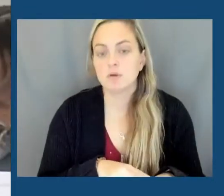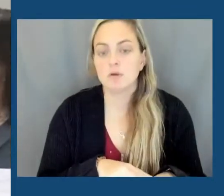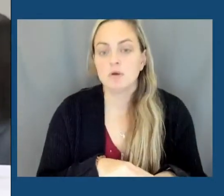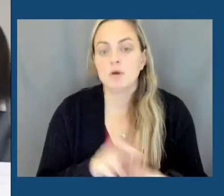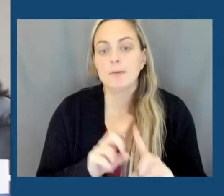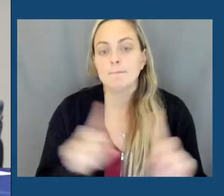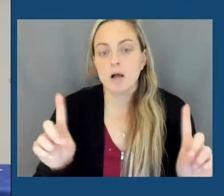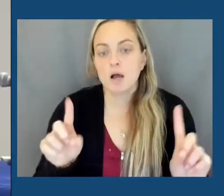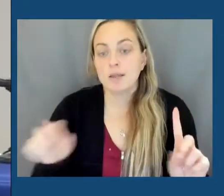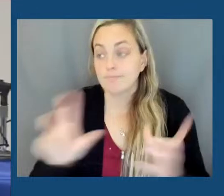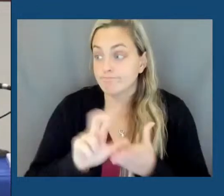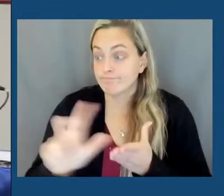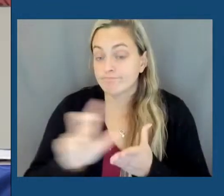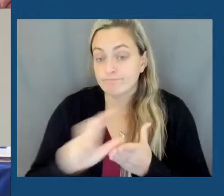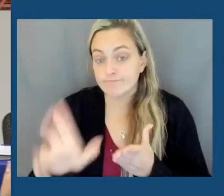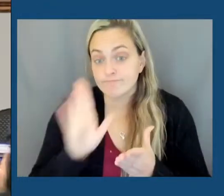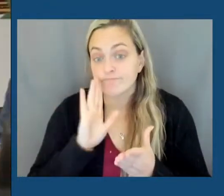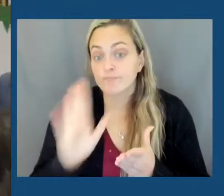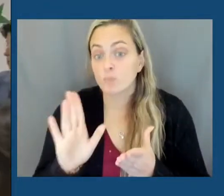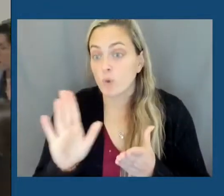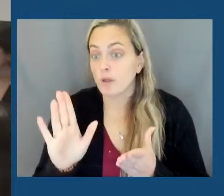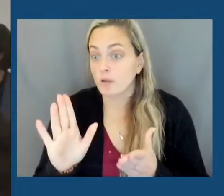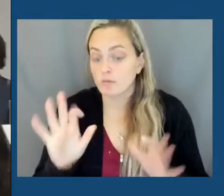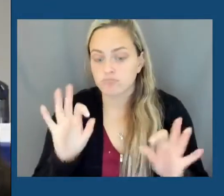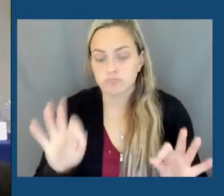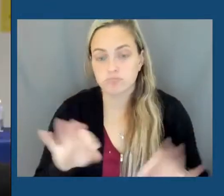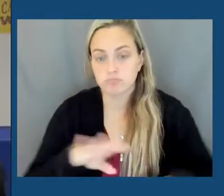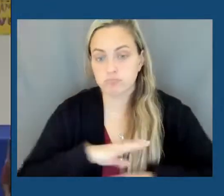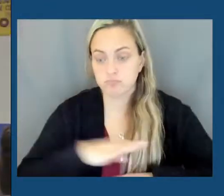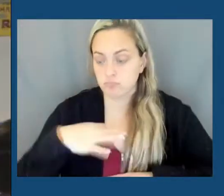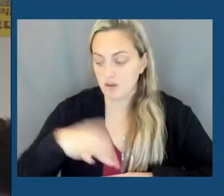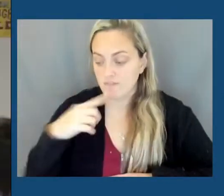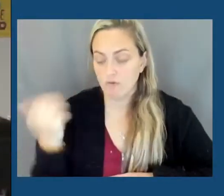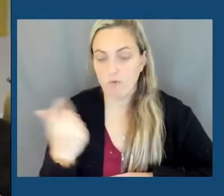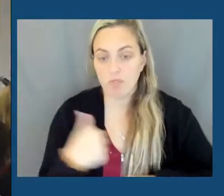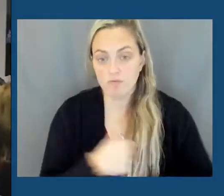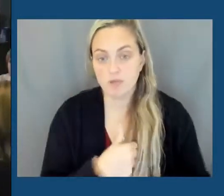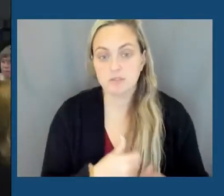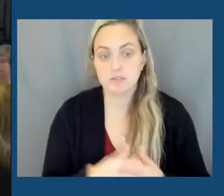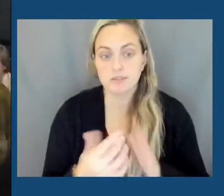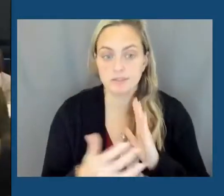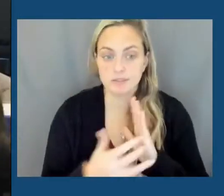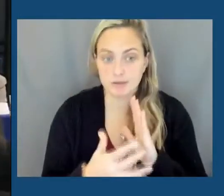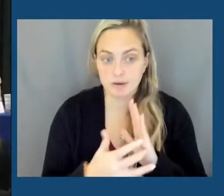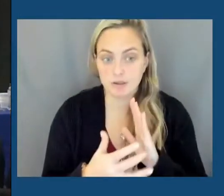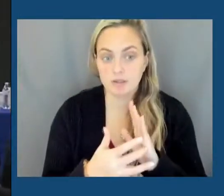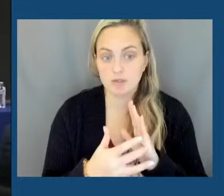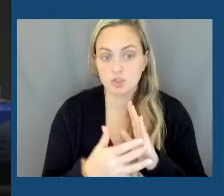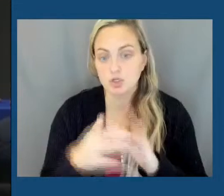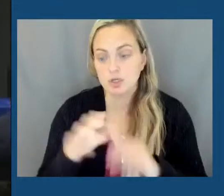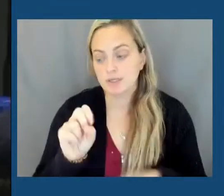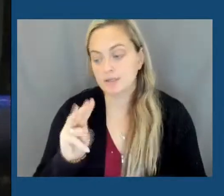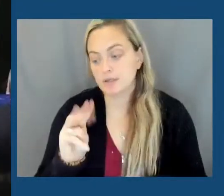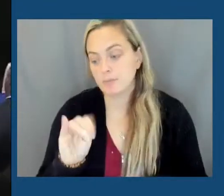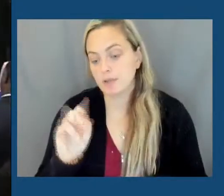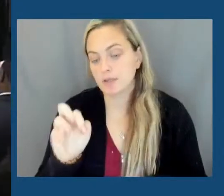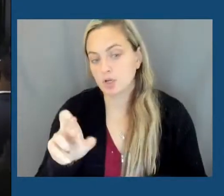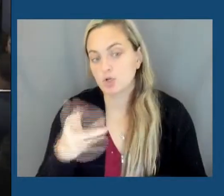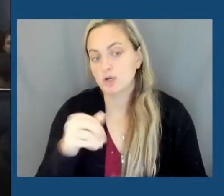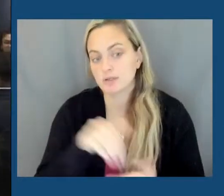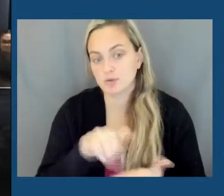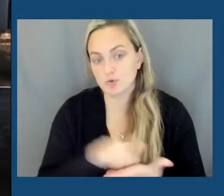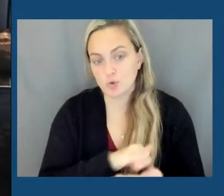these investments are going to pay off for all of us in technology, in semiconductor, and in Central New York.